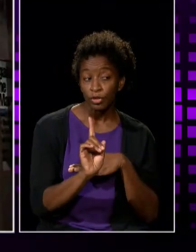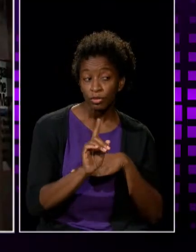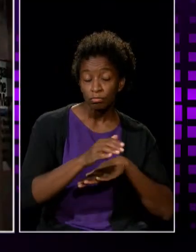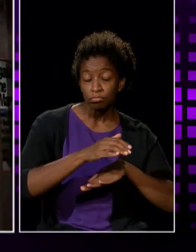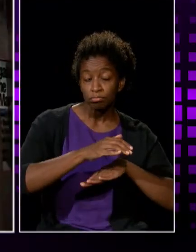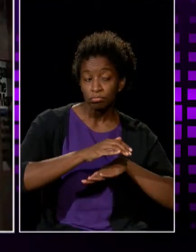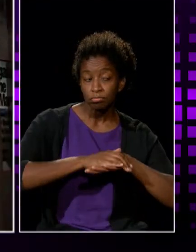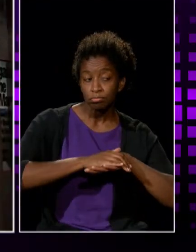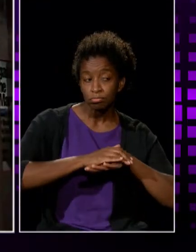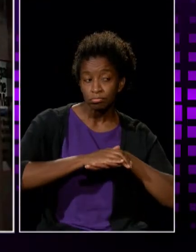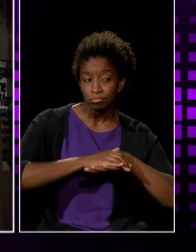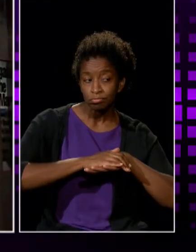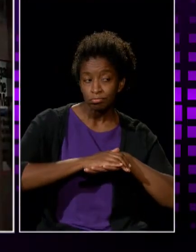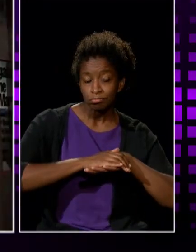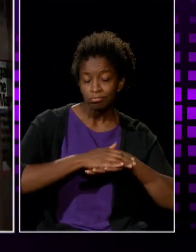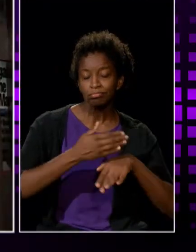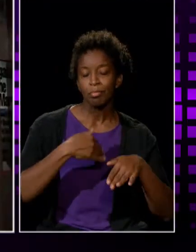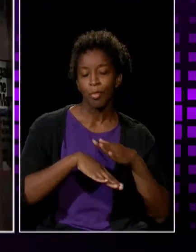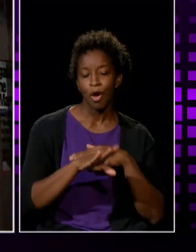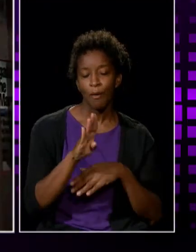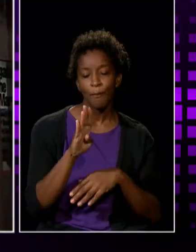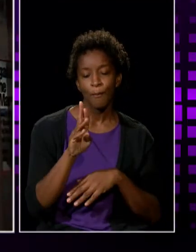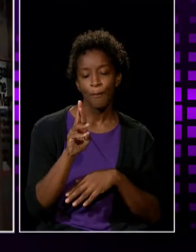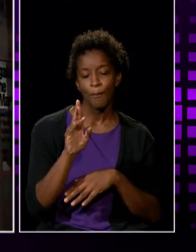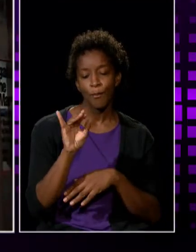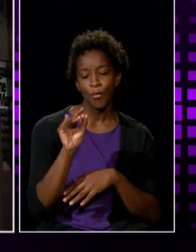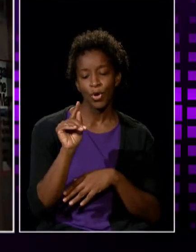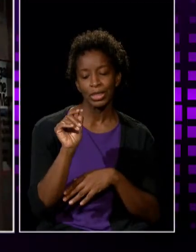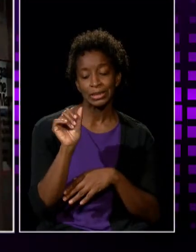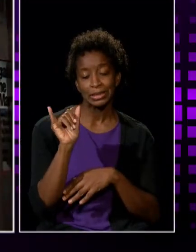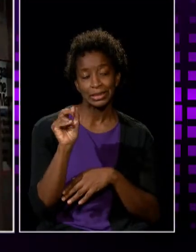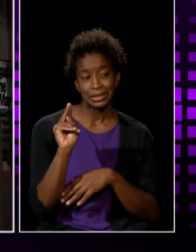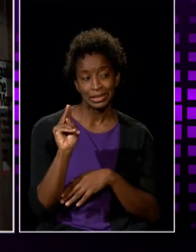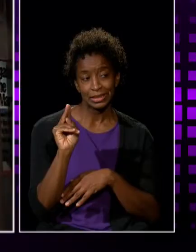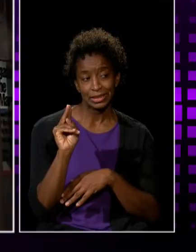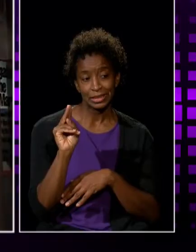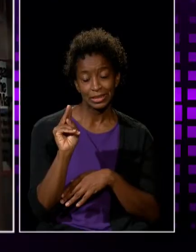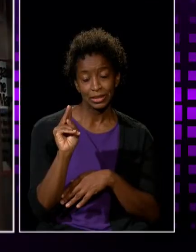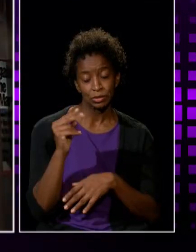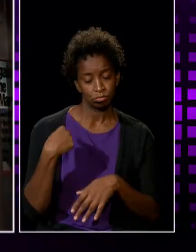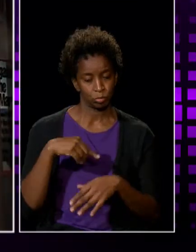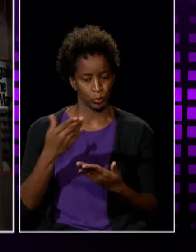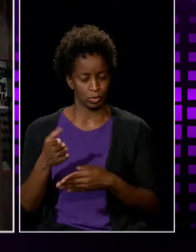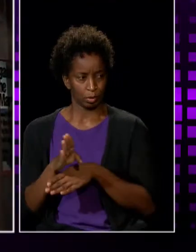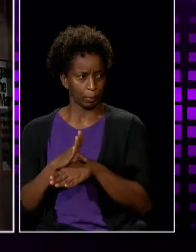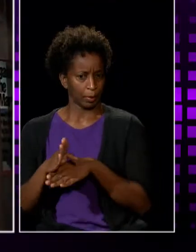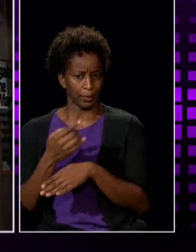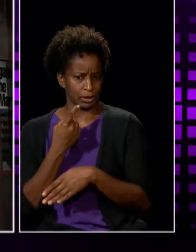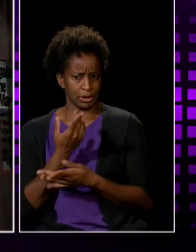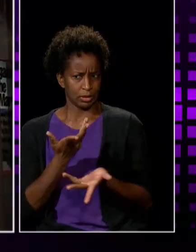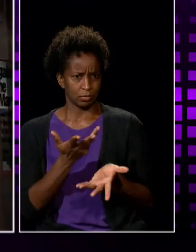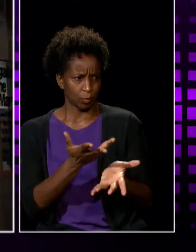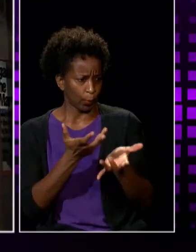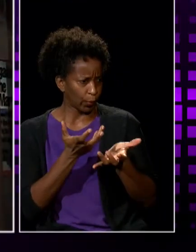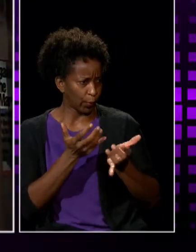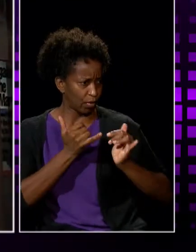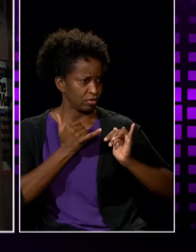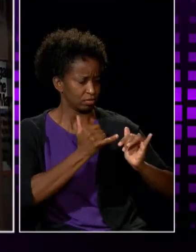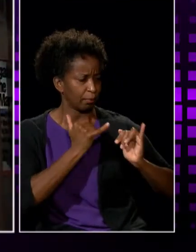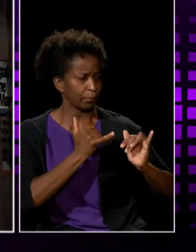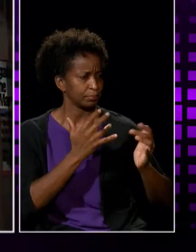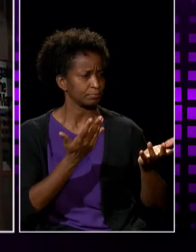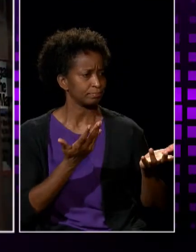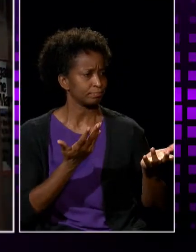birth. The people of Barbados therefore have asserted that we want the very same thing. We want the same thing that nearly